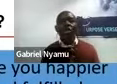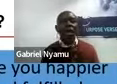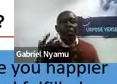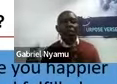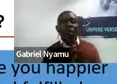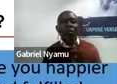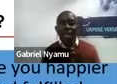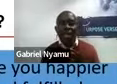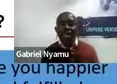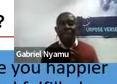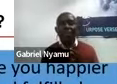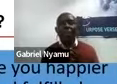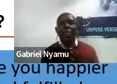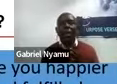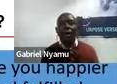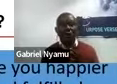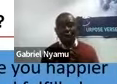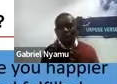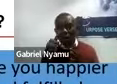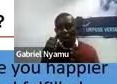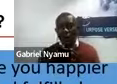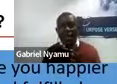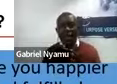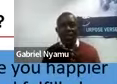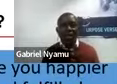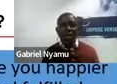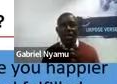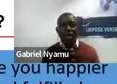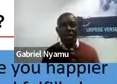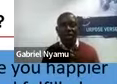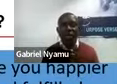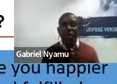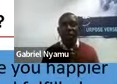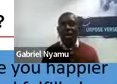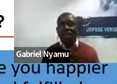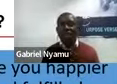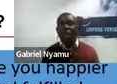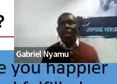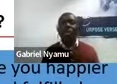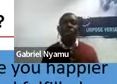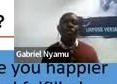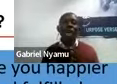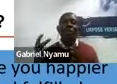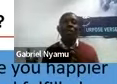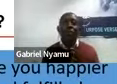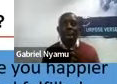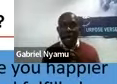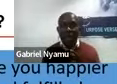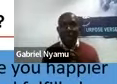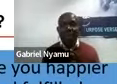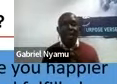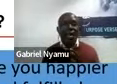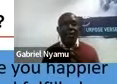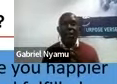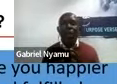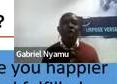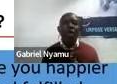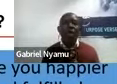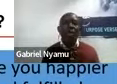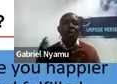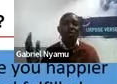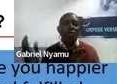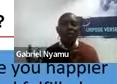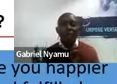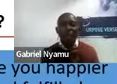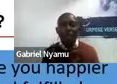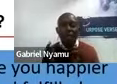with. It also helps you leave legacy. I'll talk about that in the next one or two slides. Then it's also help impact others. And we can all look